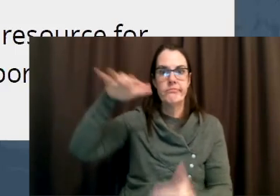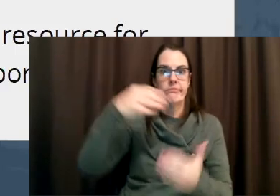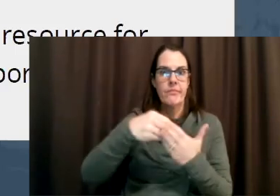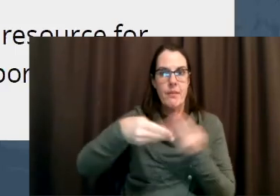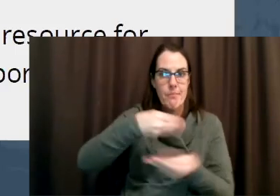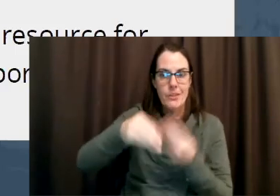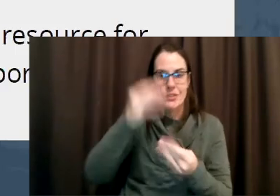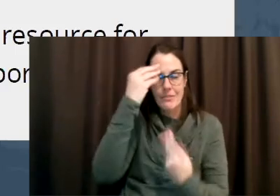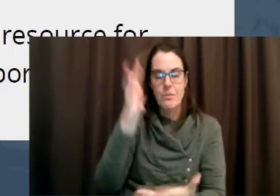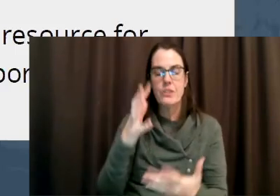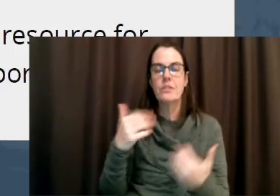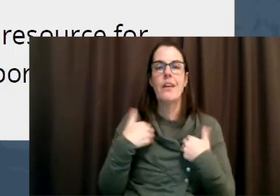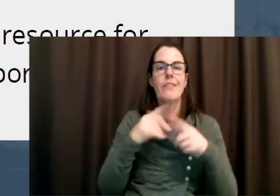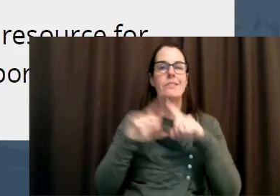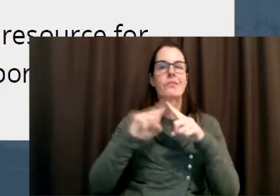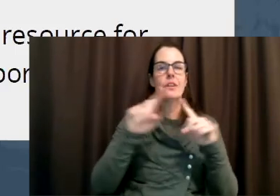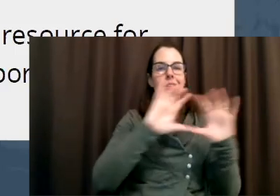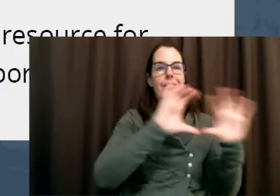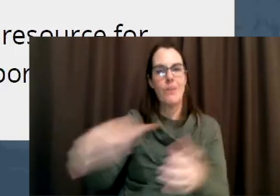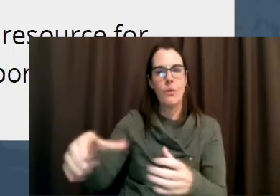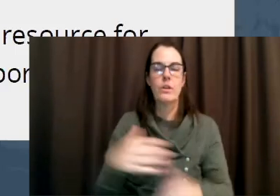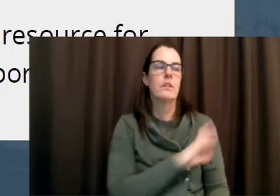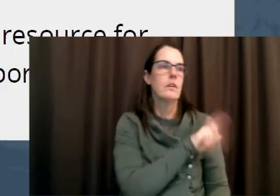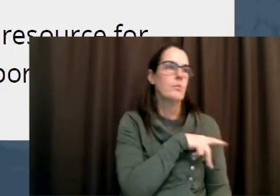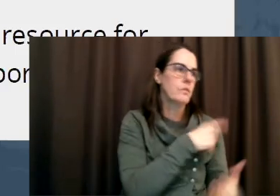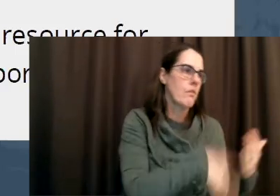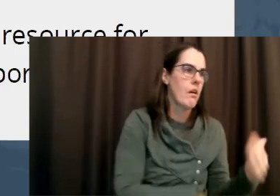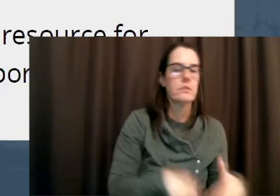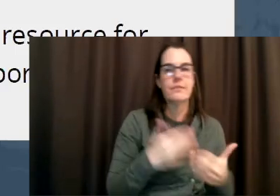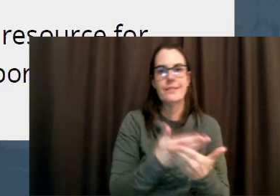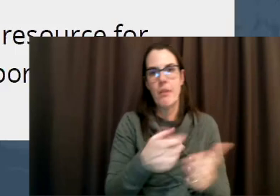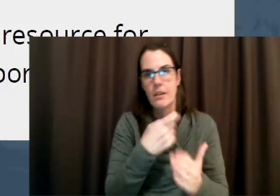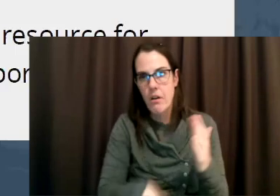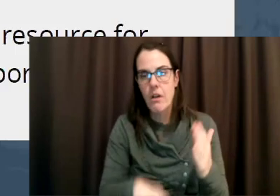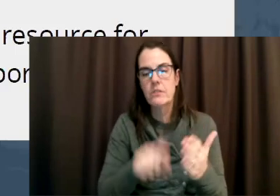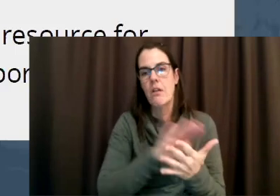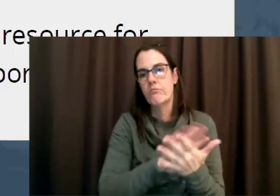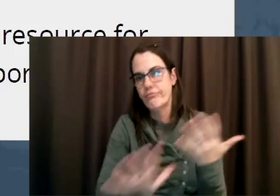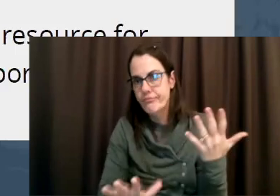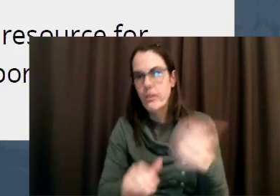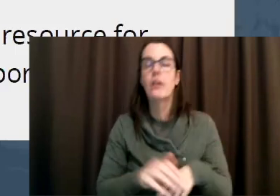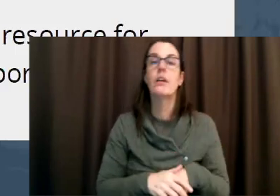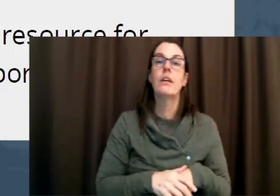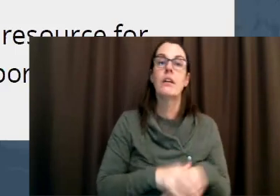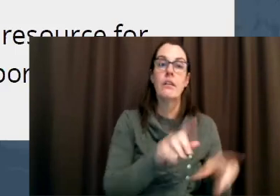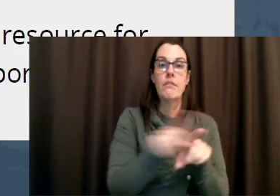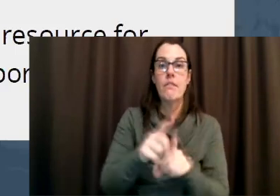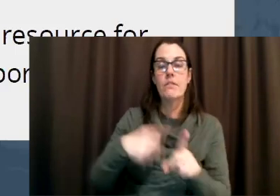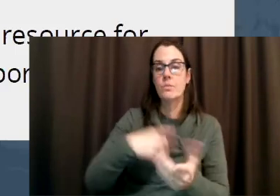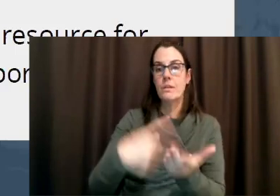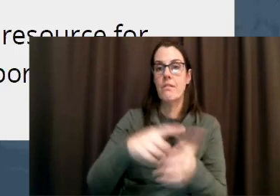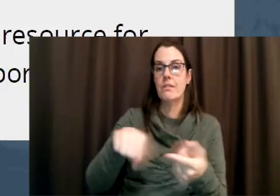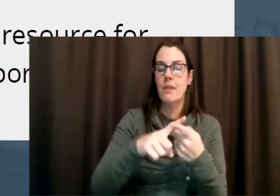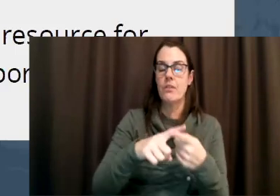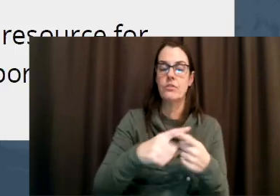budgeting categories like personnel costs, supplies costs, and other costs. And then we covered grants and cooperative